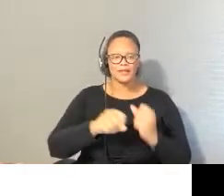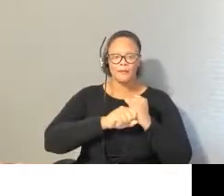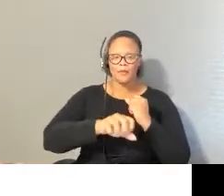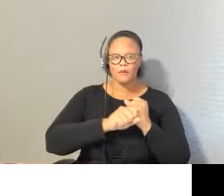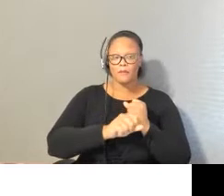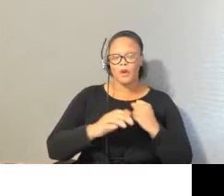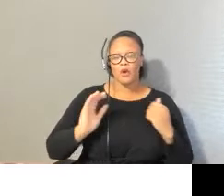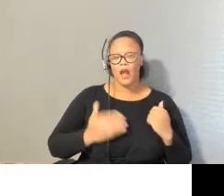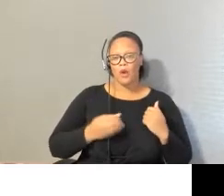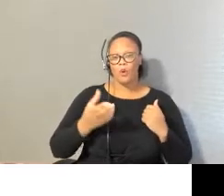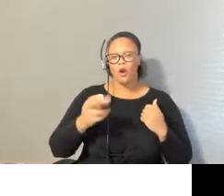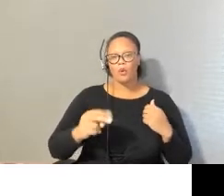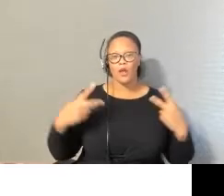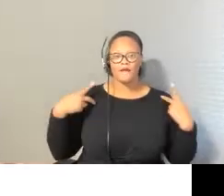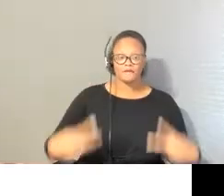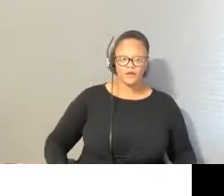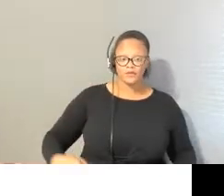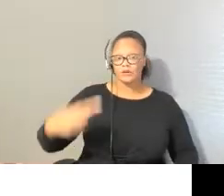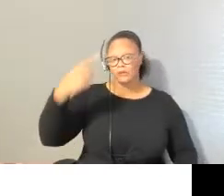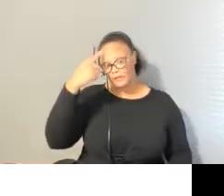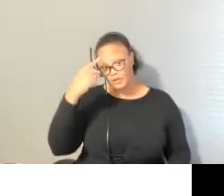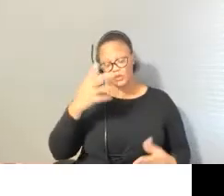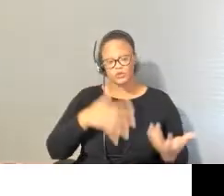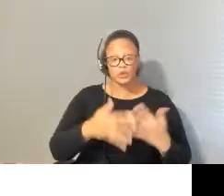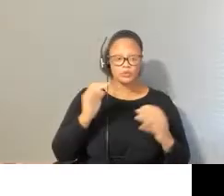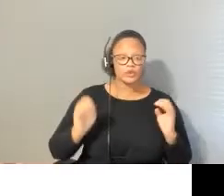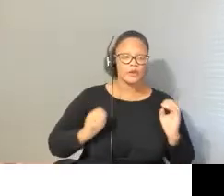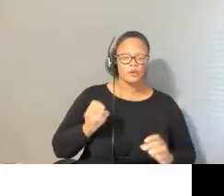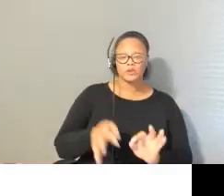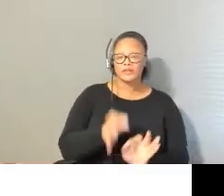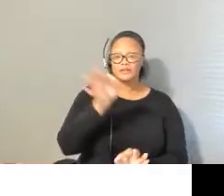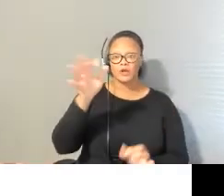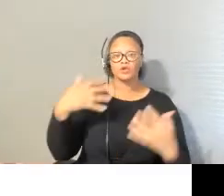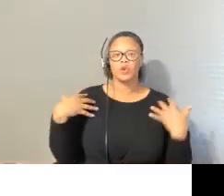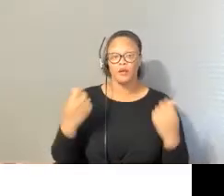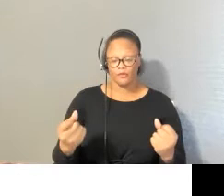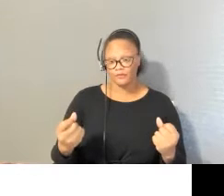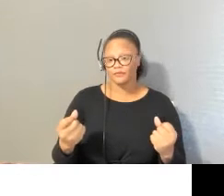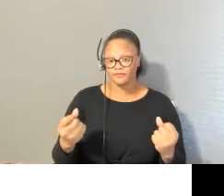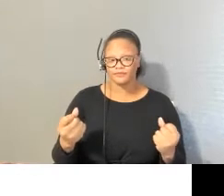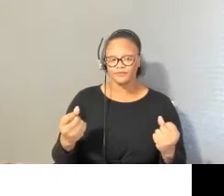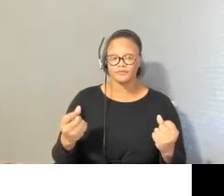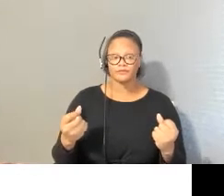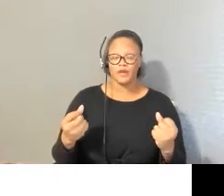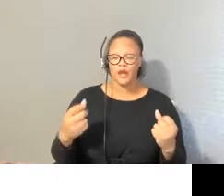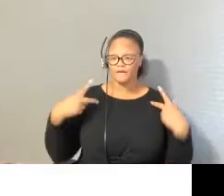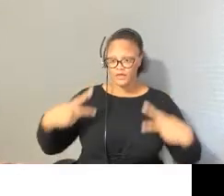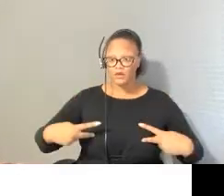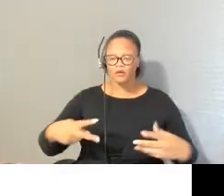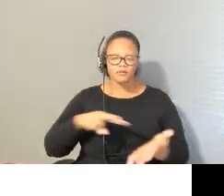emotional, and spiritual health. Yes, physically, you gotta eat,